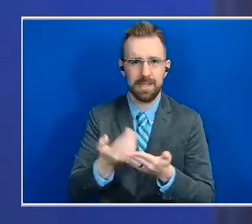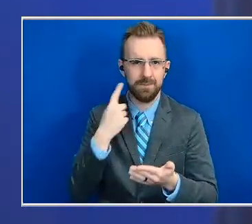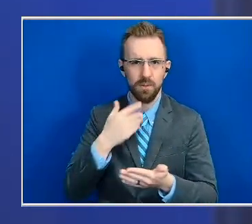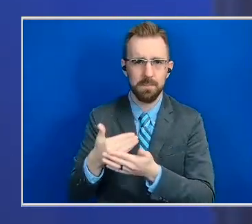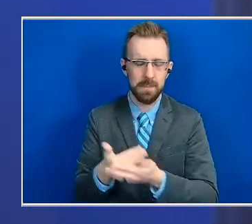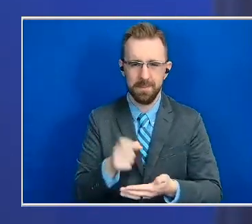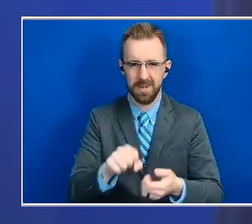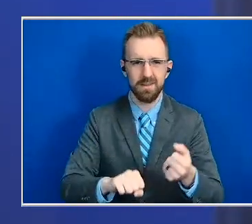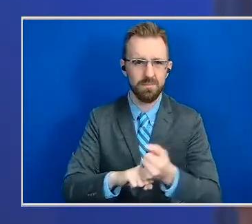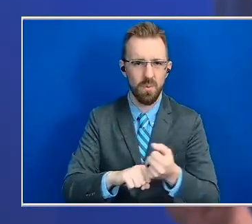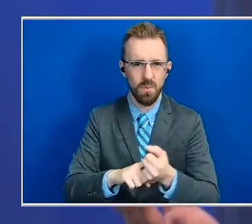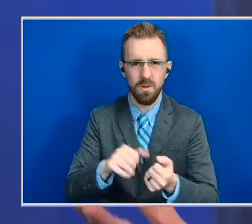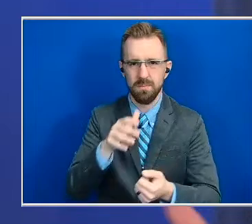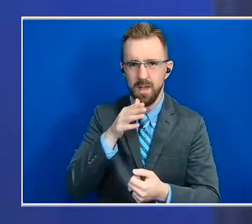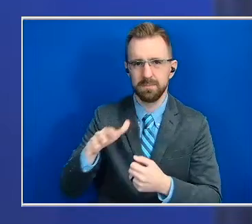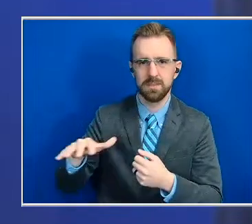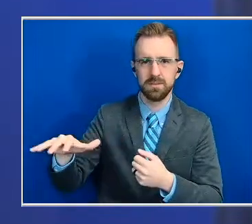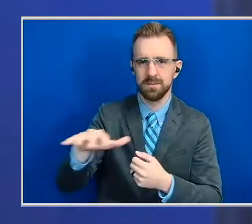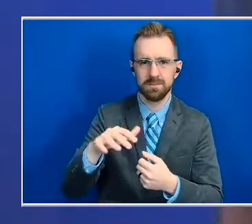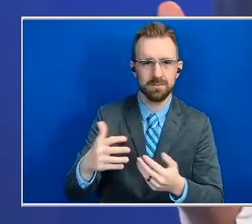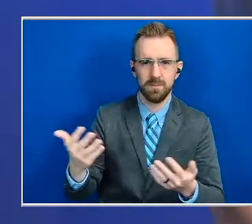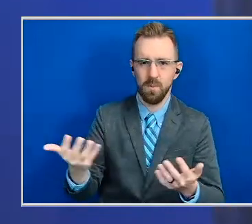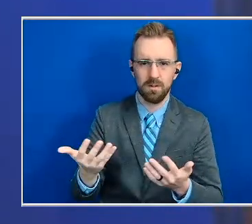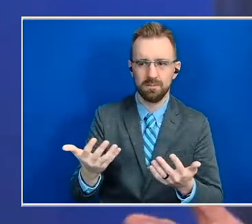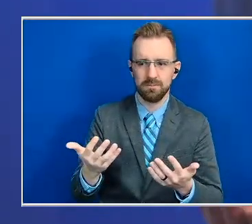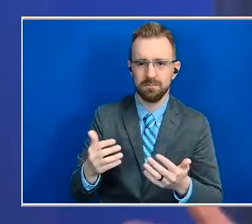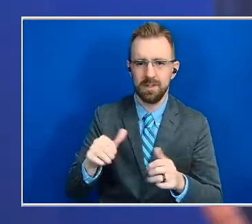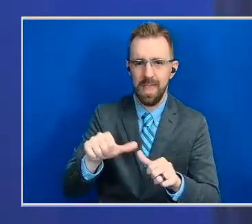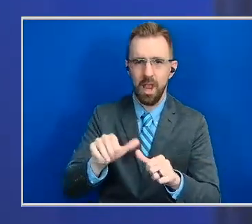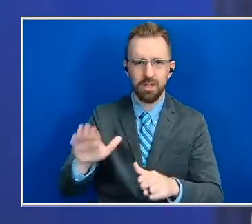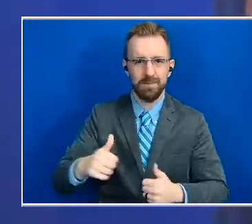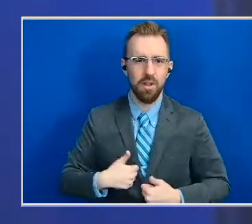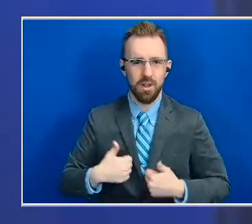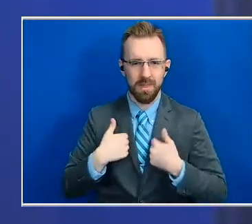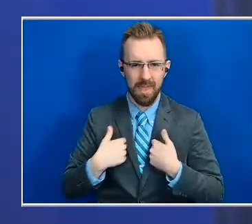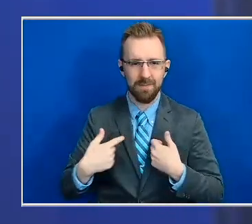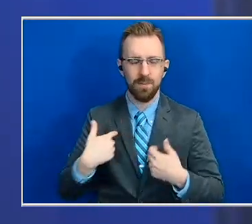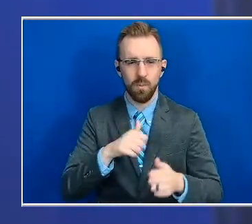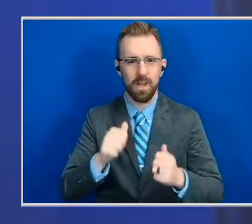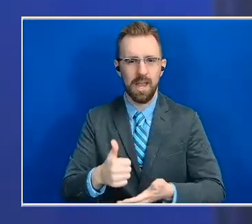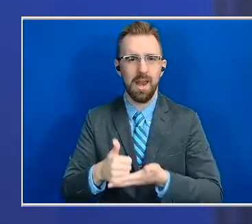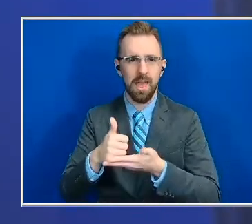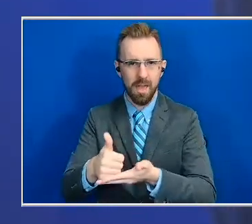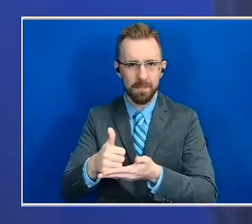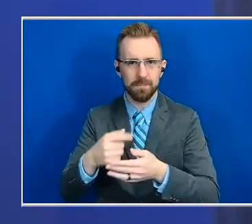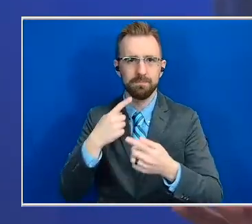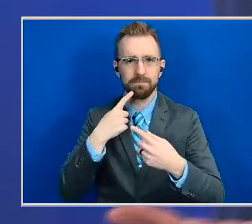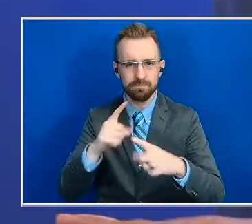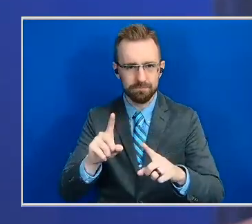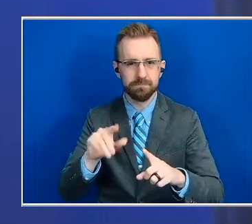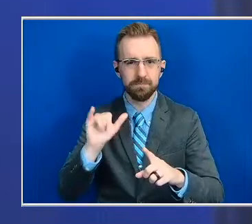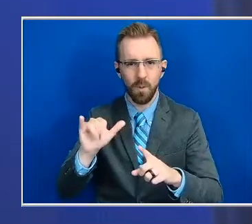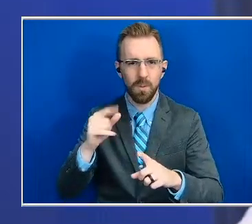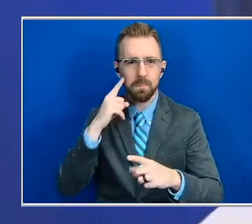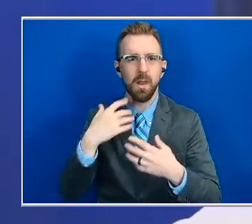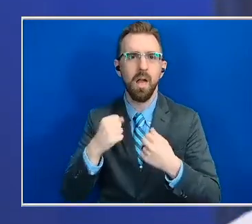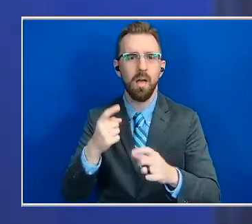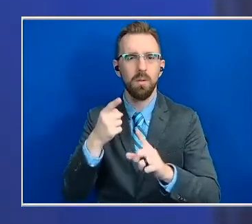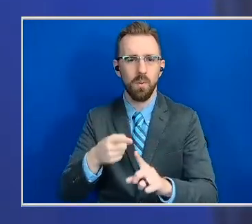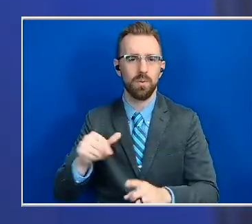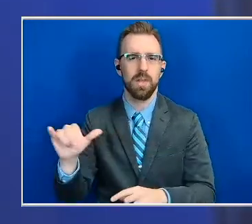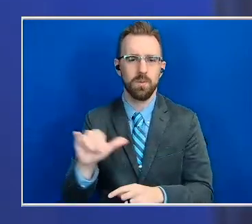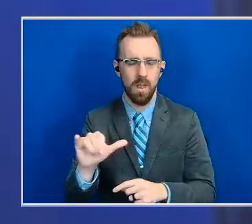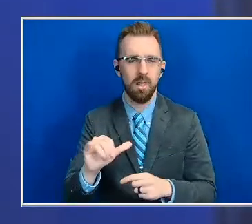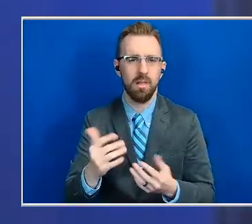in whatever areas of their life that we can help attain those mental health goals as well. So I know that's a